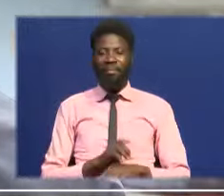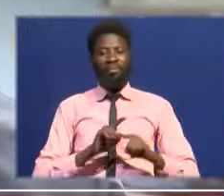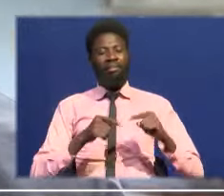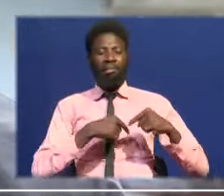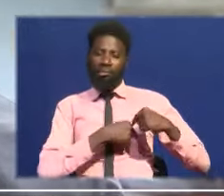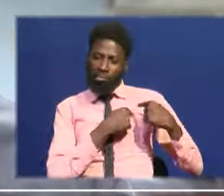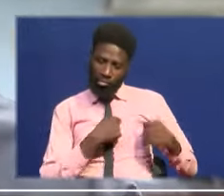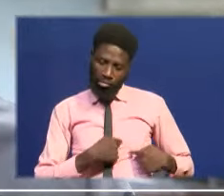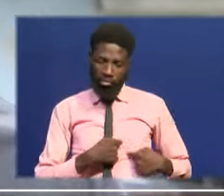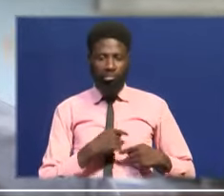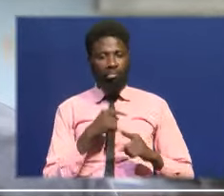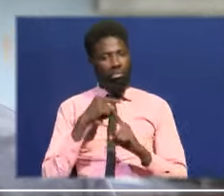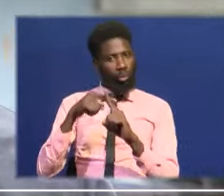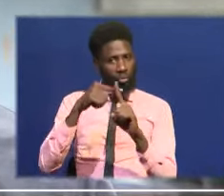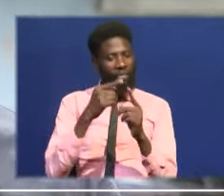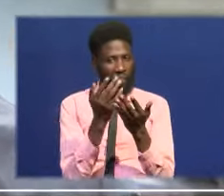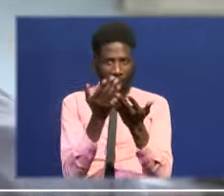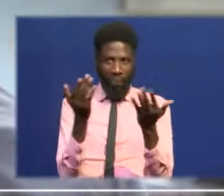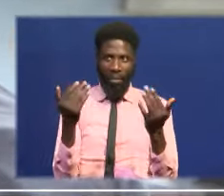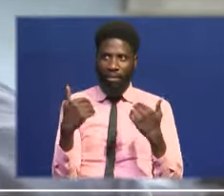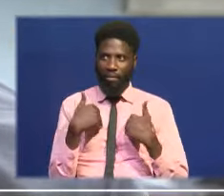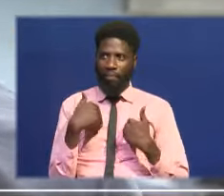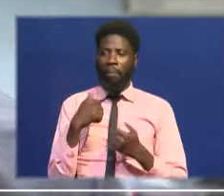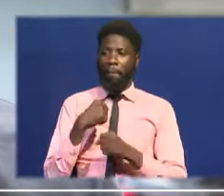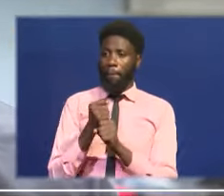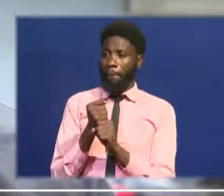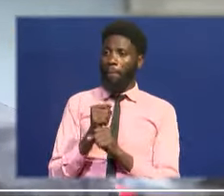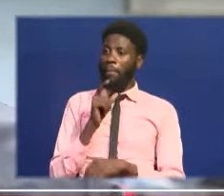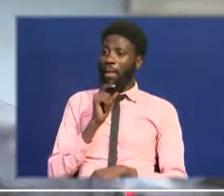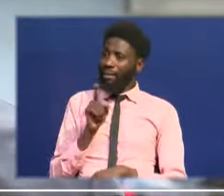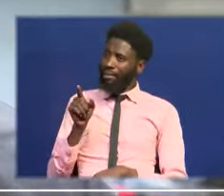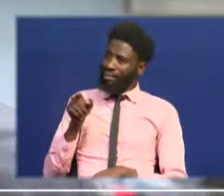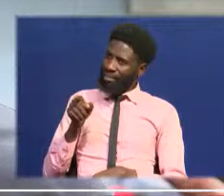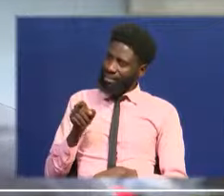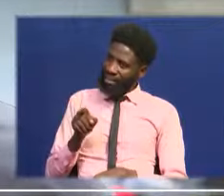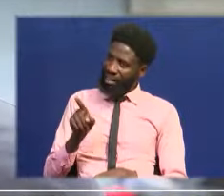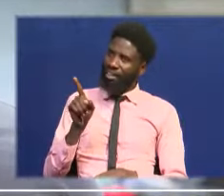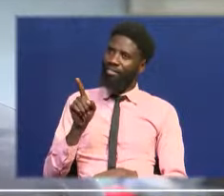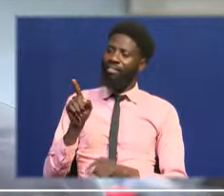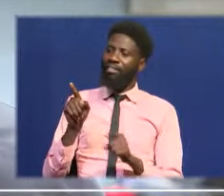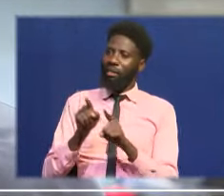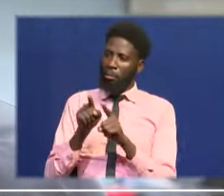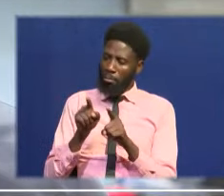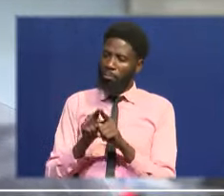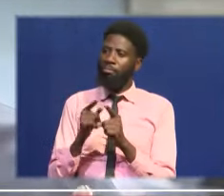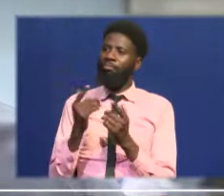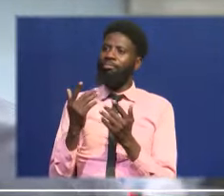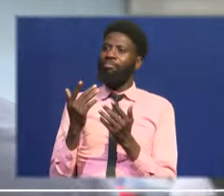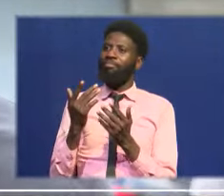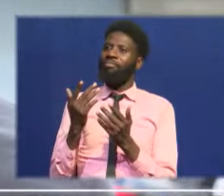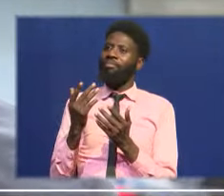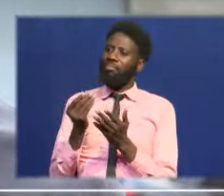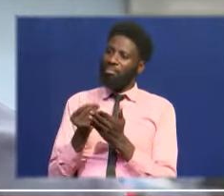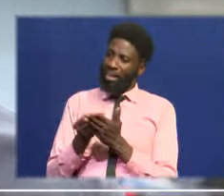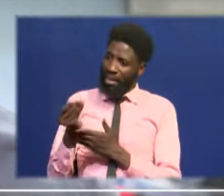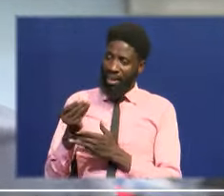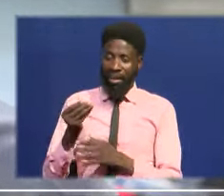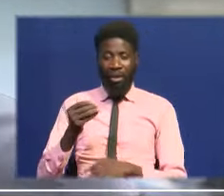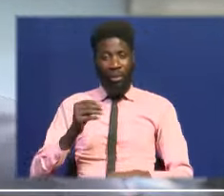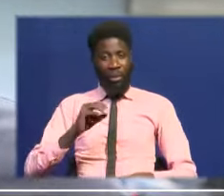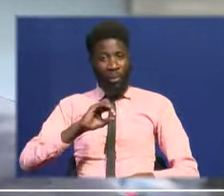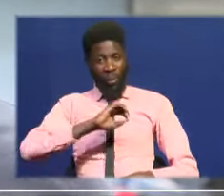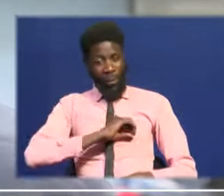nao wengine, roho ya utu, ndio inafanya huyu mzee anajichukua, anaenda anachukua mzigo yake, anachukua na sahau hata chakula chake cha